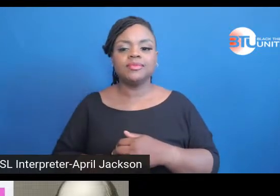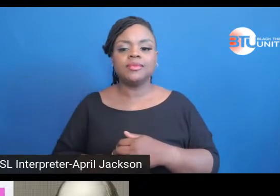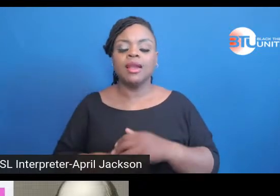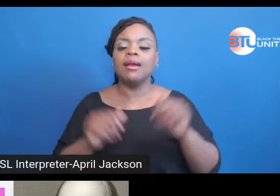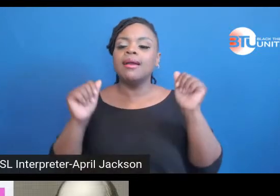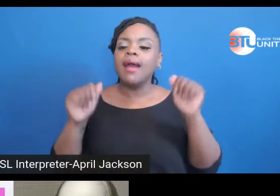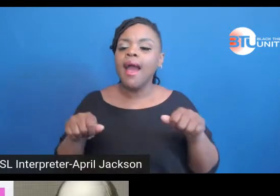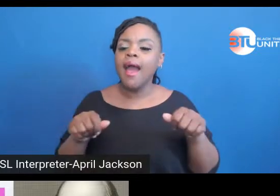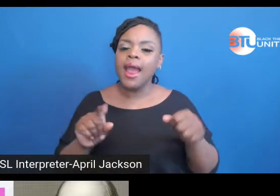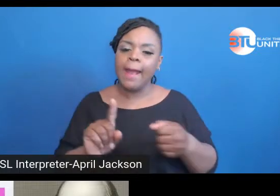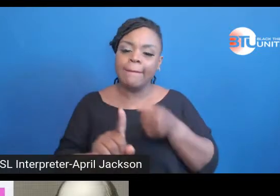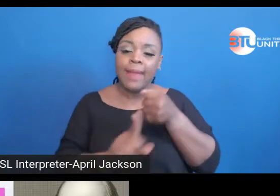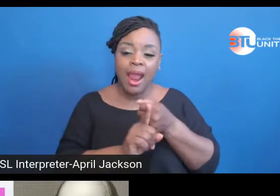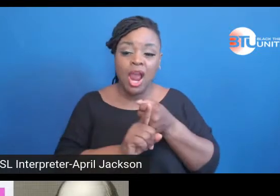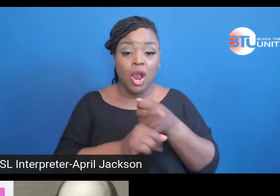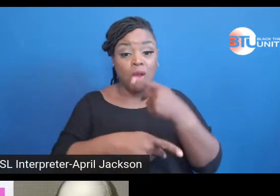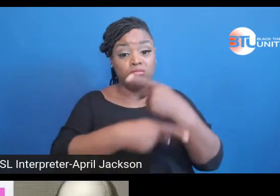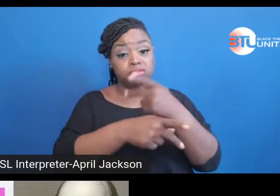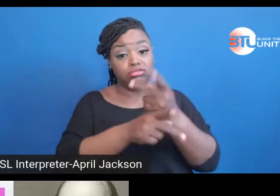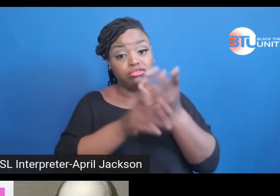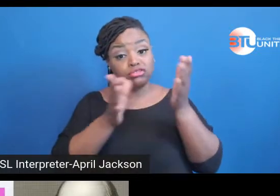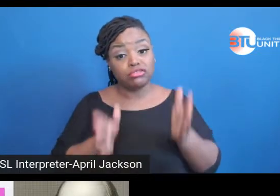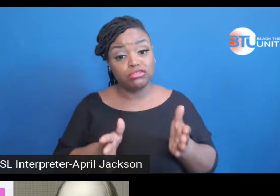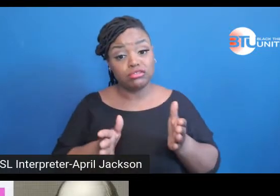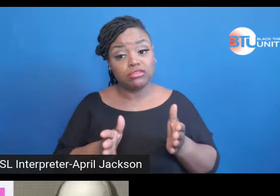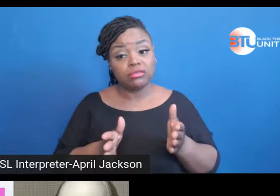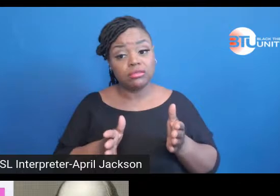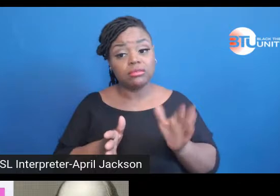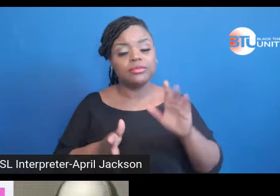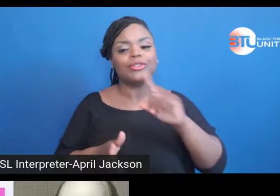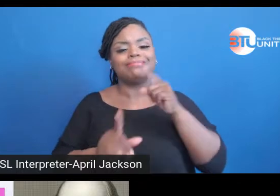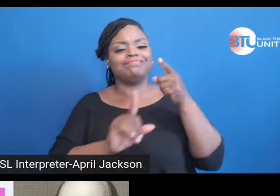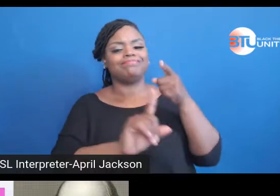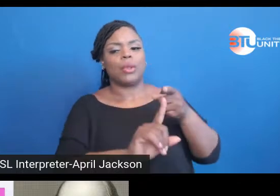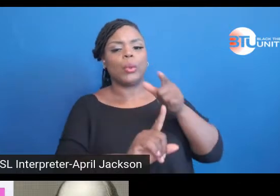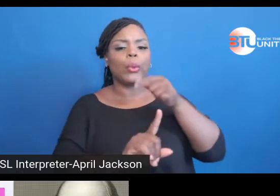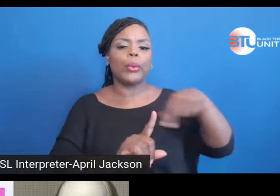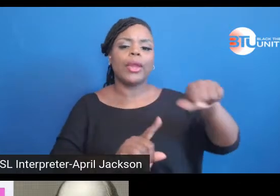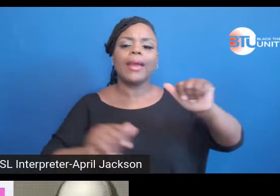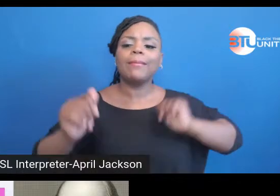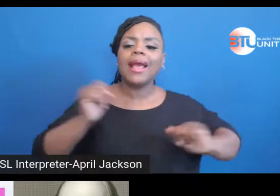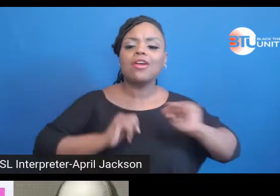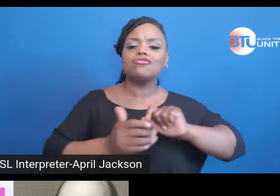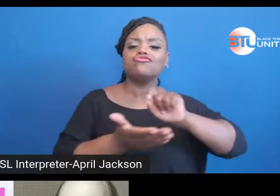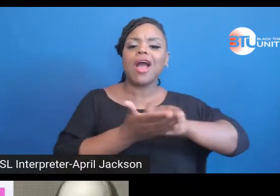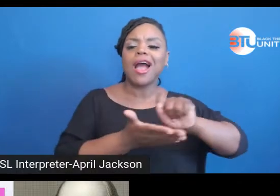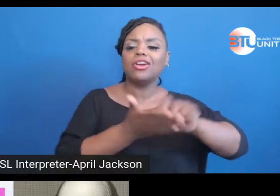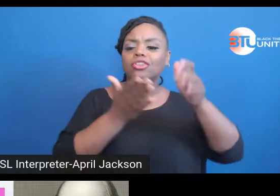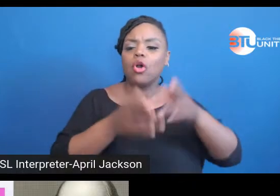as well, but I guess it really for playwrights, is it fair use?